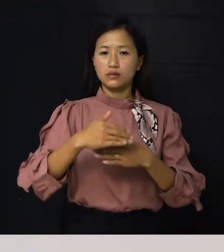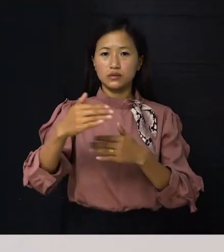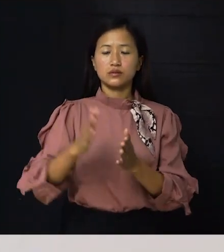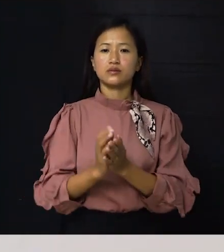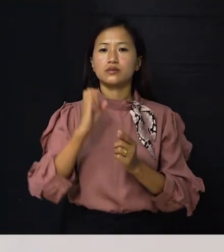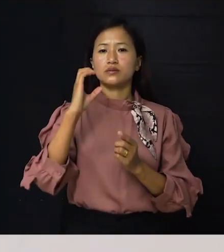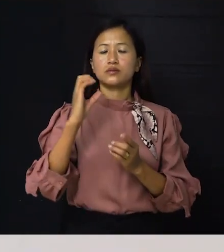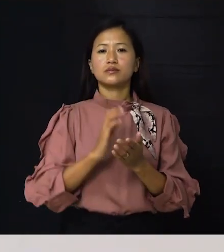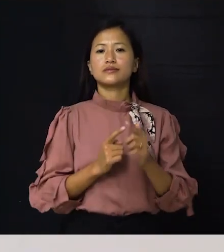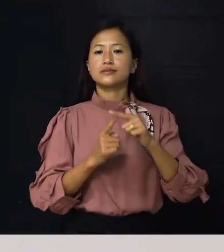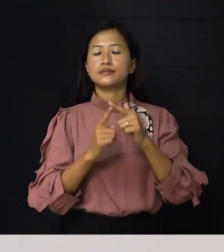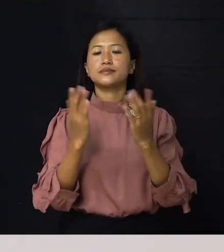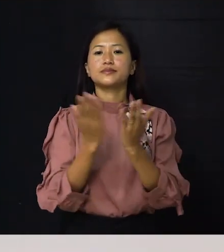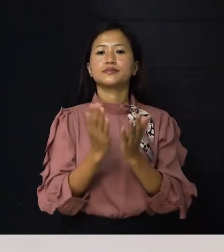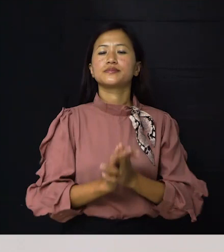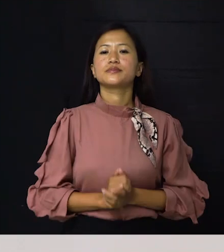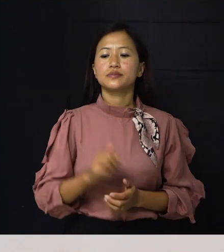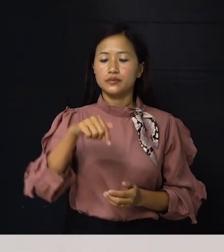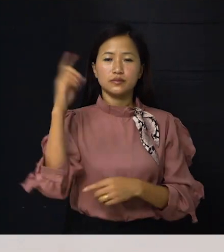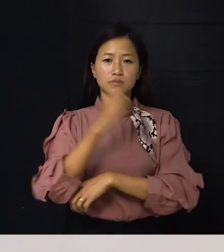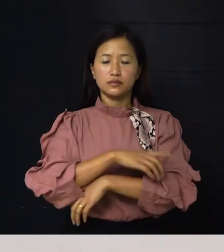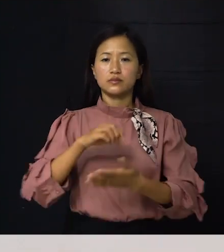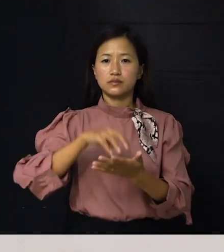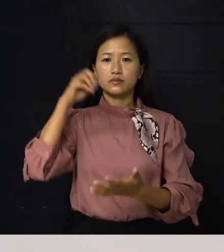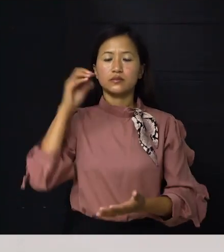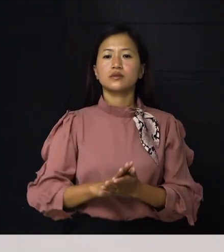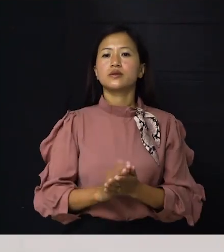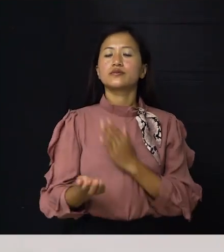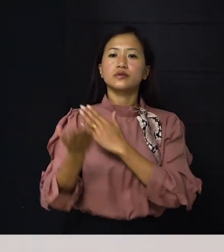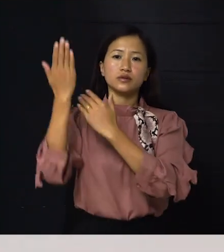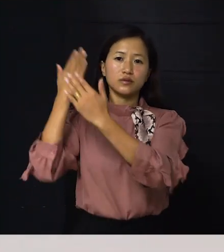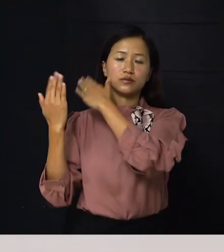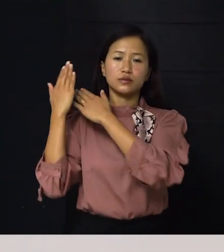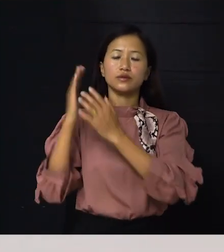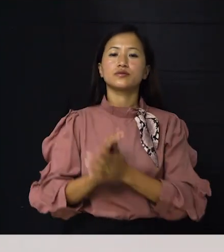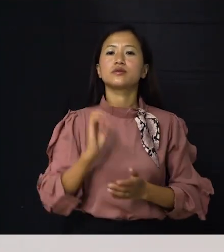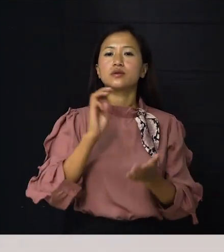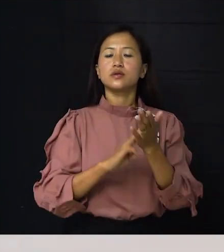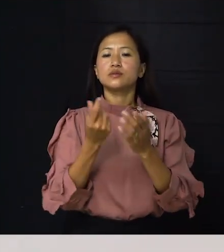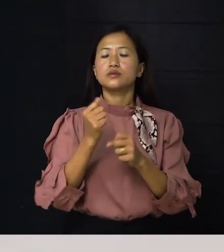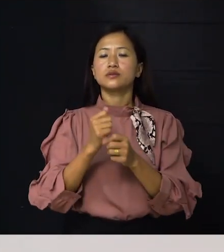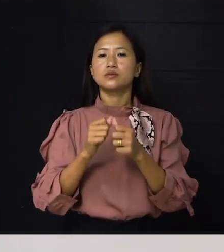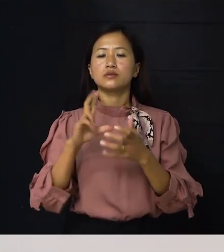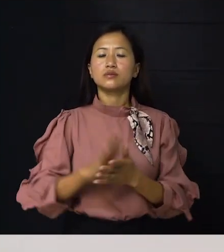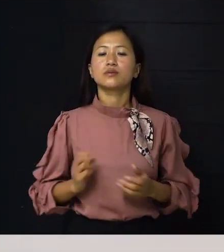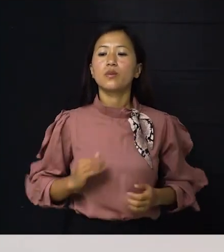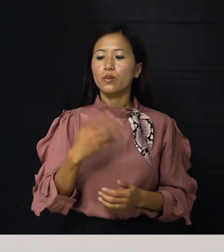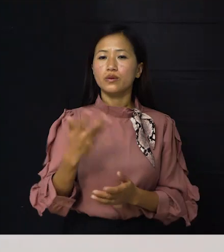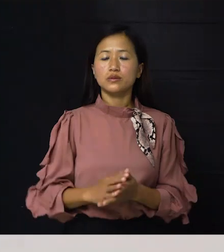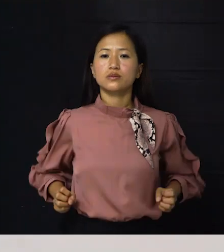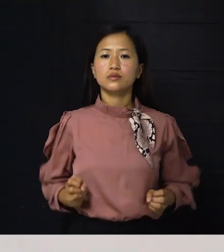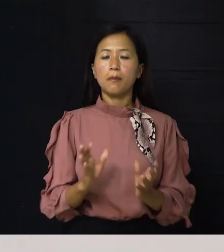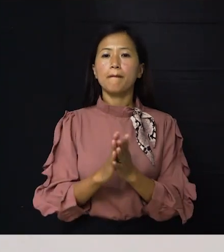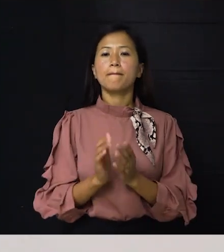right. Now, today we are going to learn about the history of the Mughal Empire, where it was started by